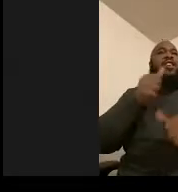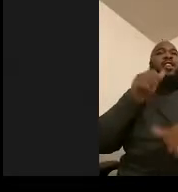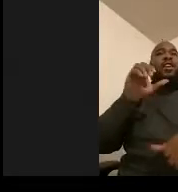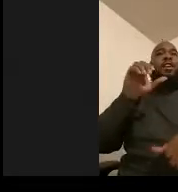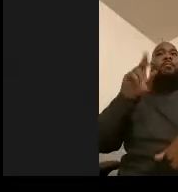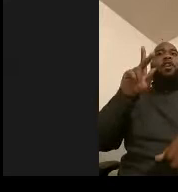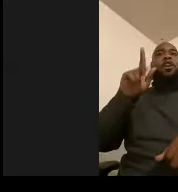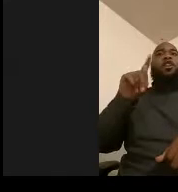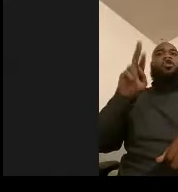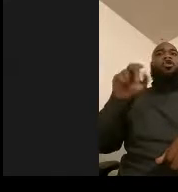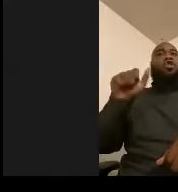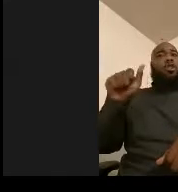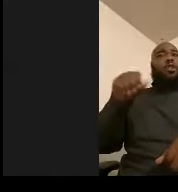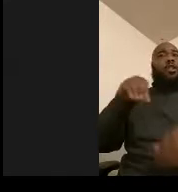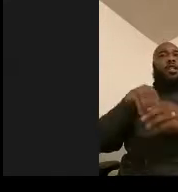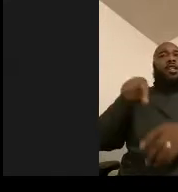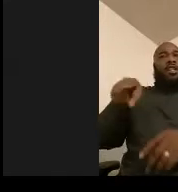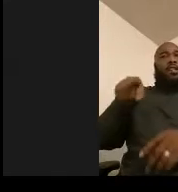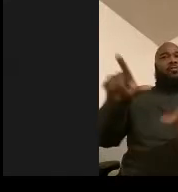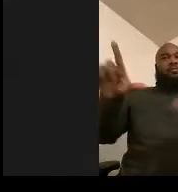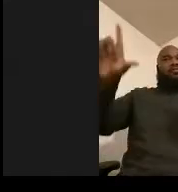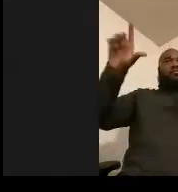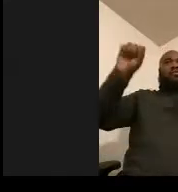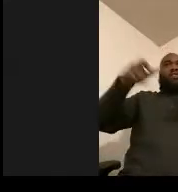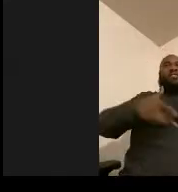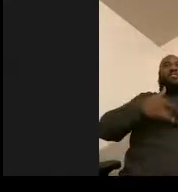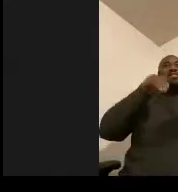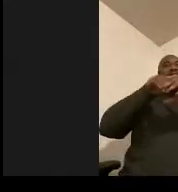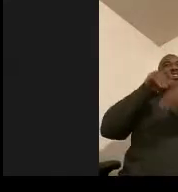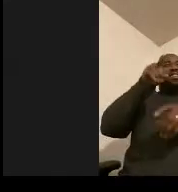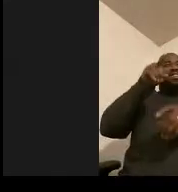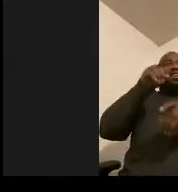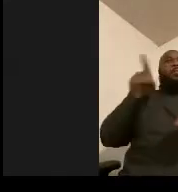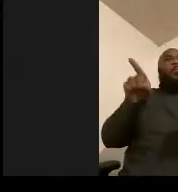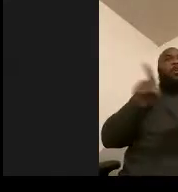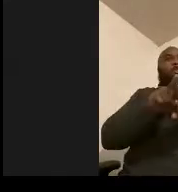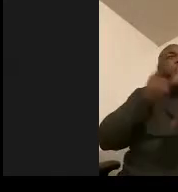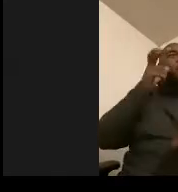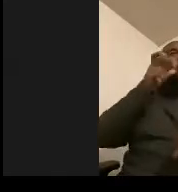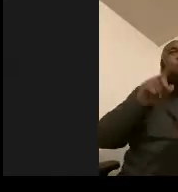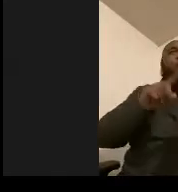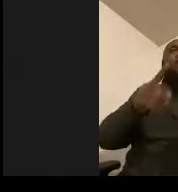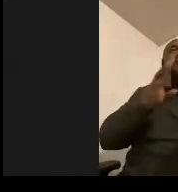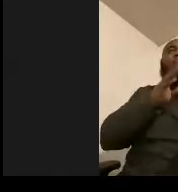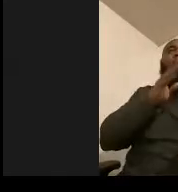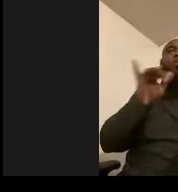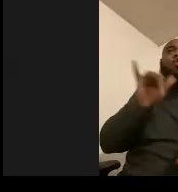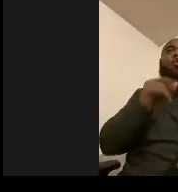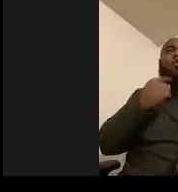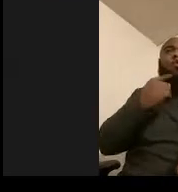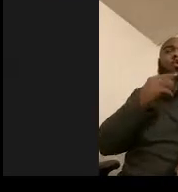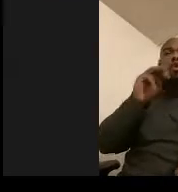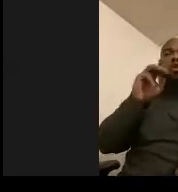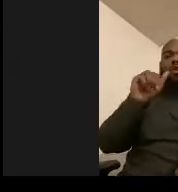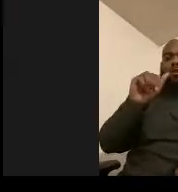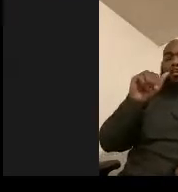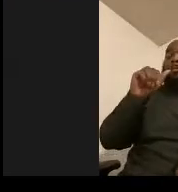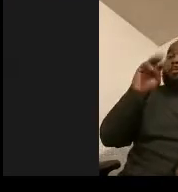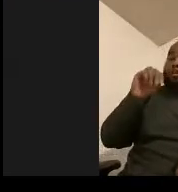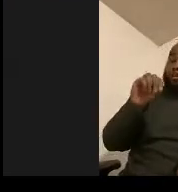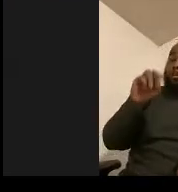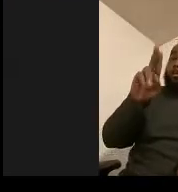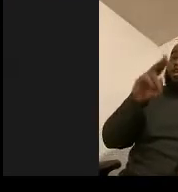this sign, "No one left me on a roof to die." But you also hear Muhammad Ali. his words from resisting the draft,